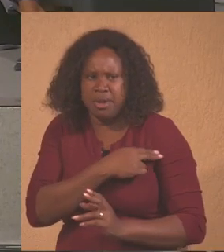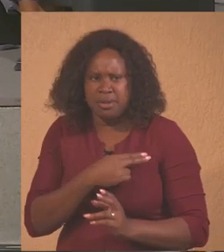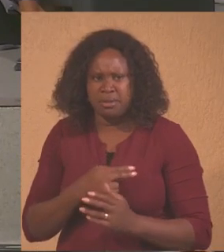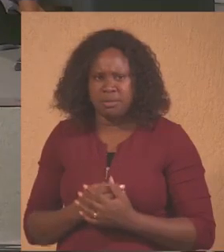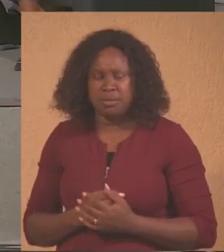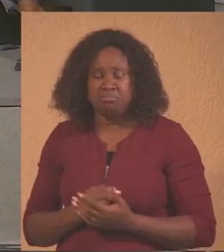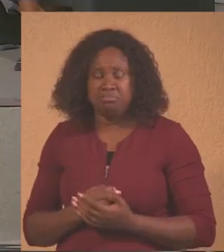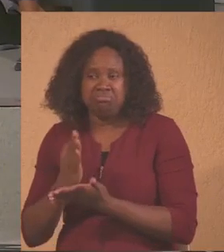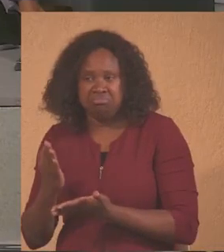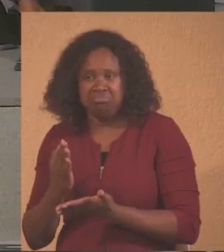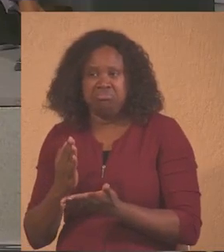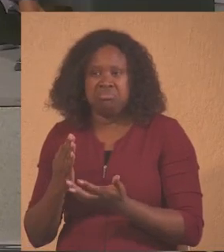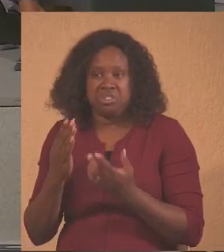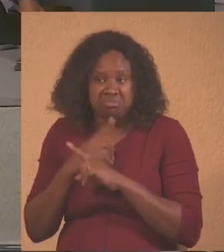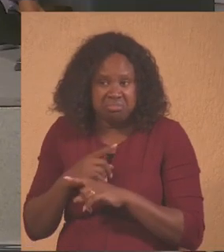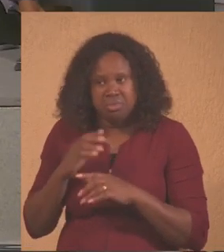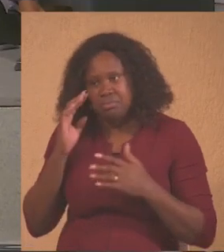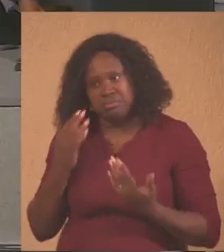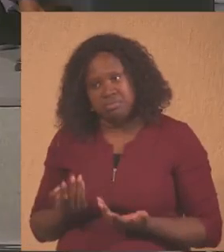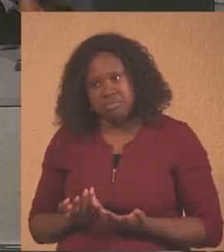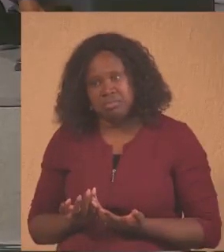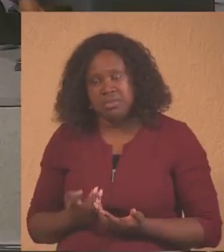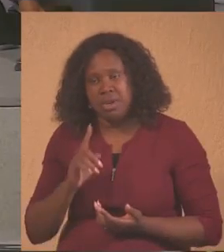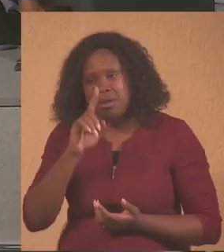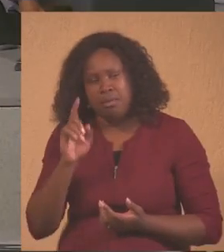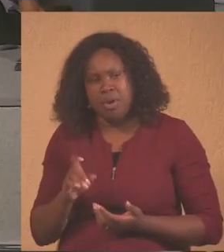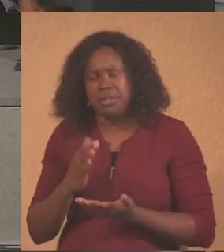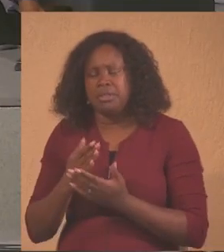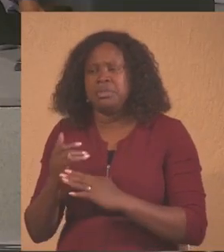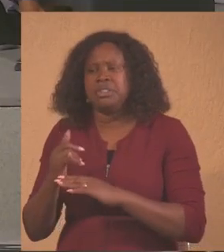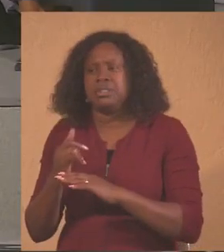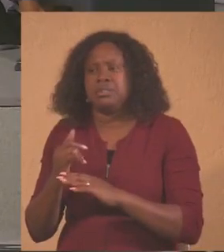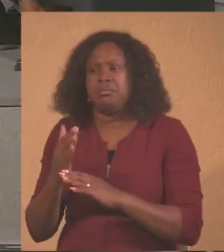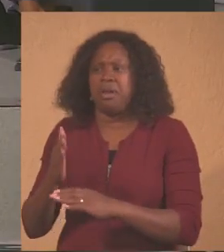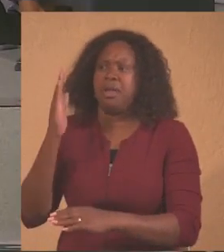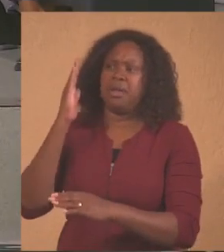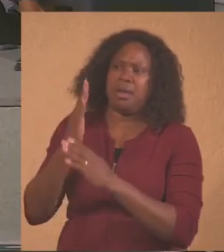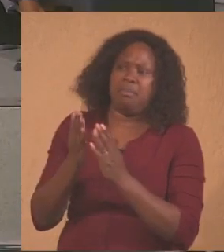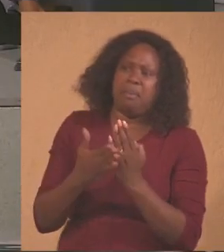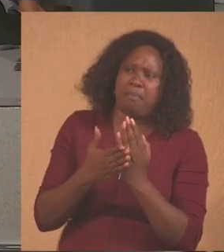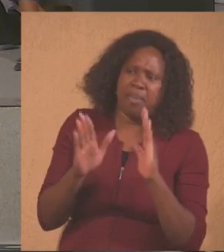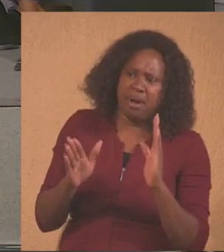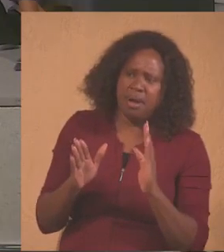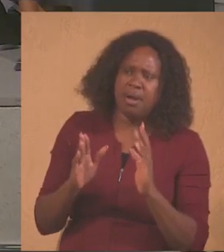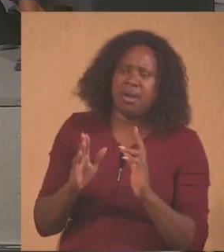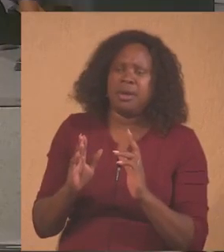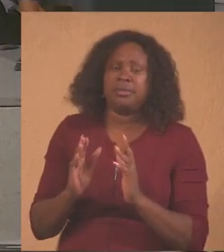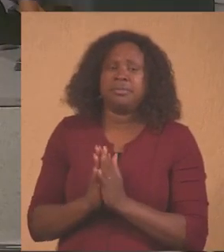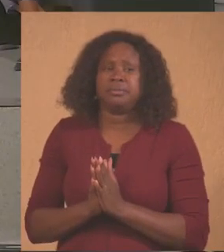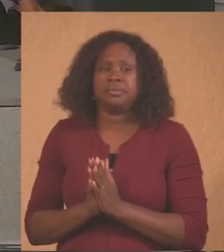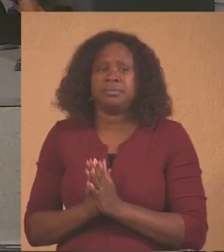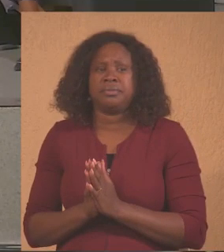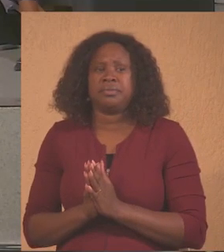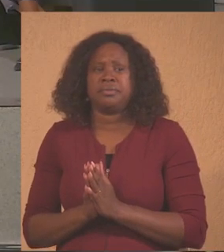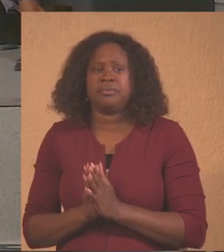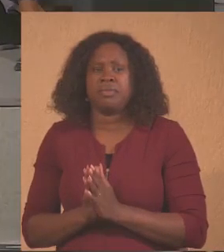case? Is this not the case? That some points of entry might have been opened, and what facilities then might be